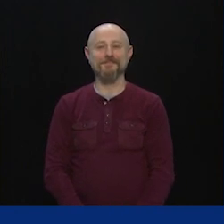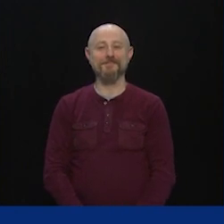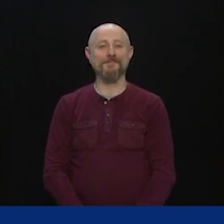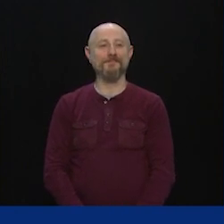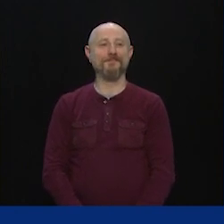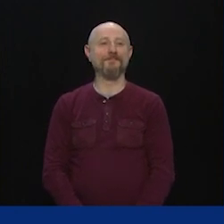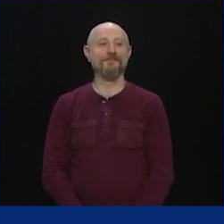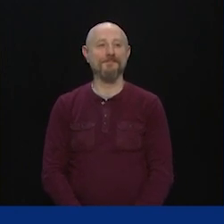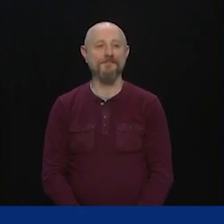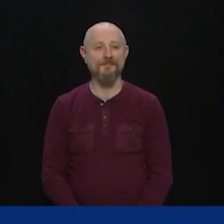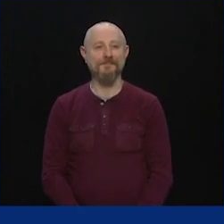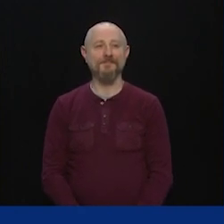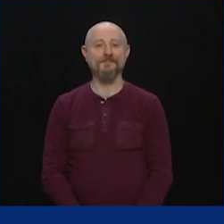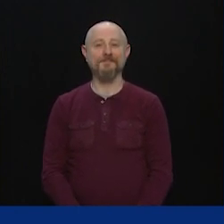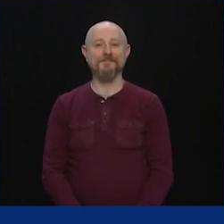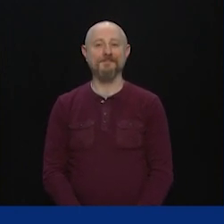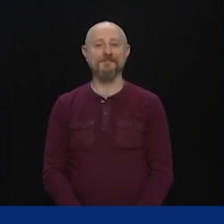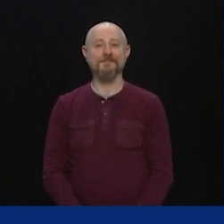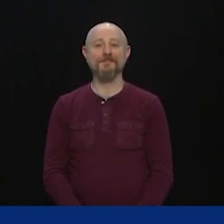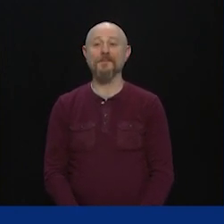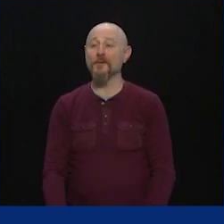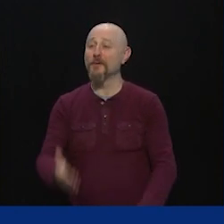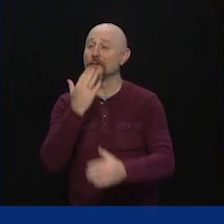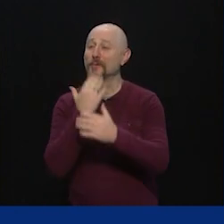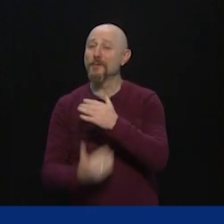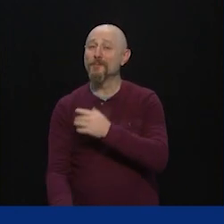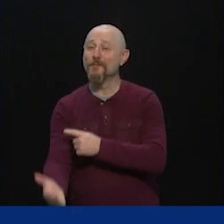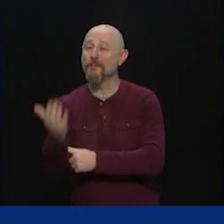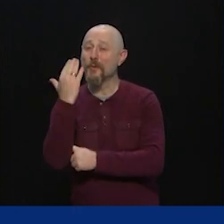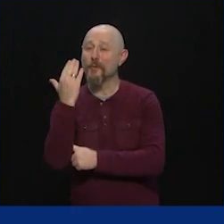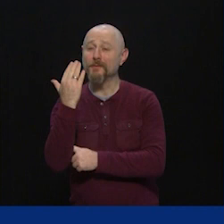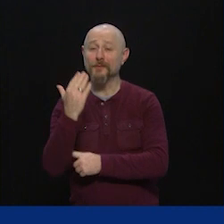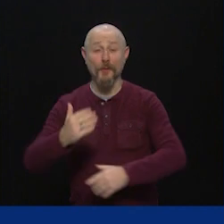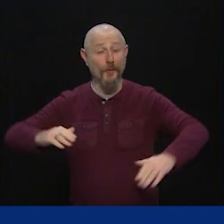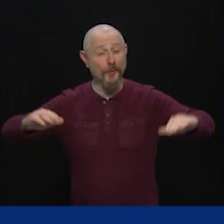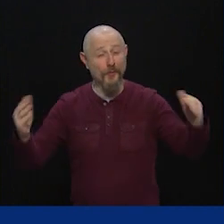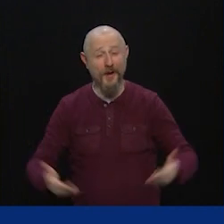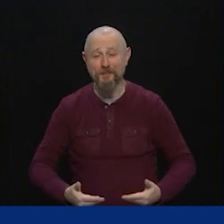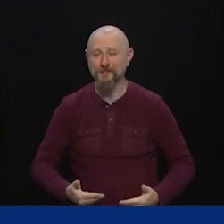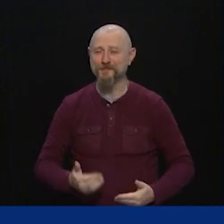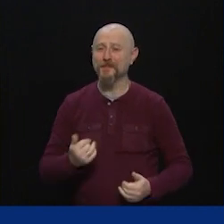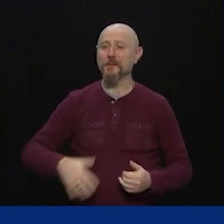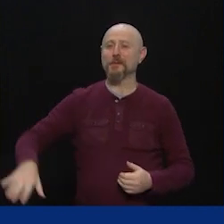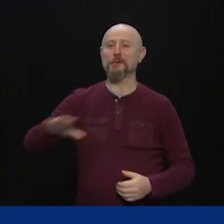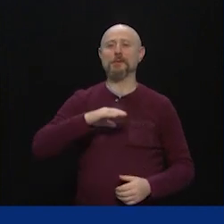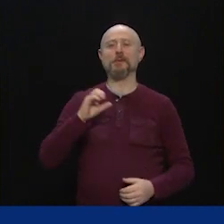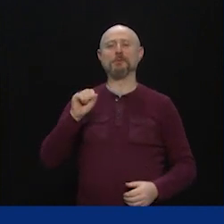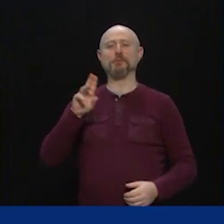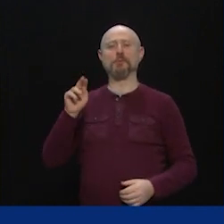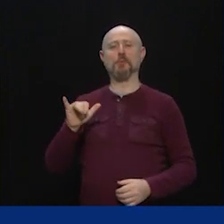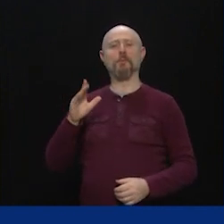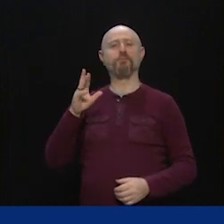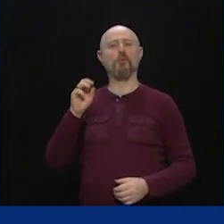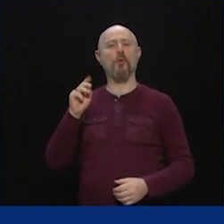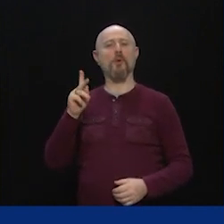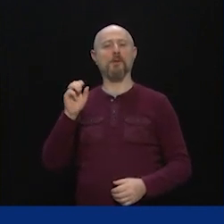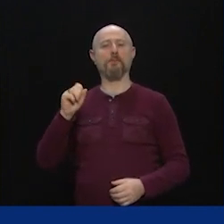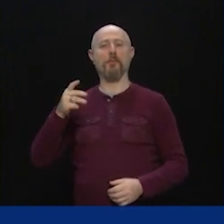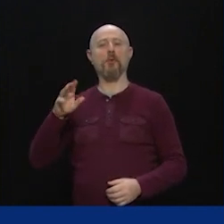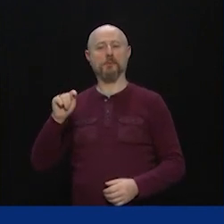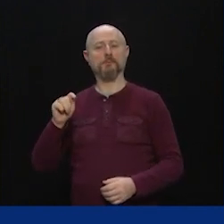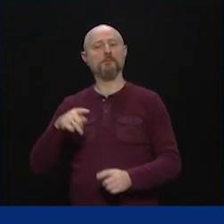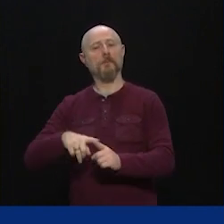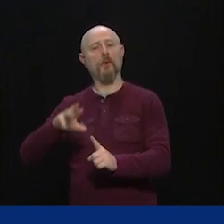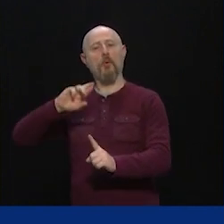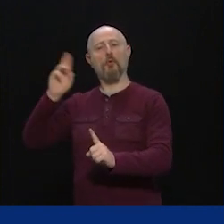Good morning. I want to start by first welcoming all of you to SUNY Brockport's Rochester Educational Opportunity Center,